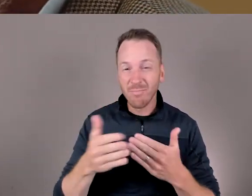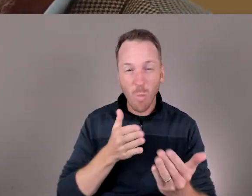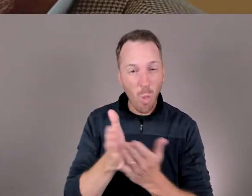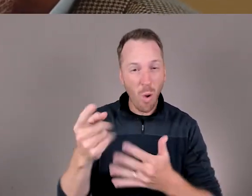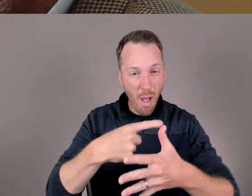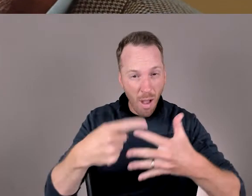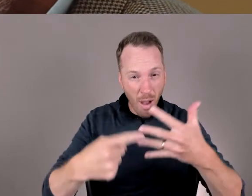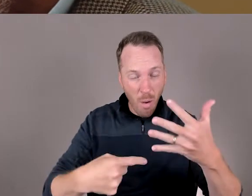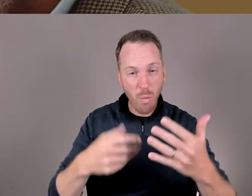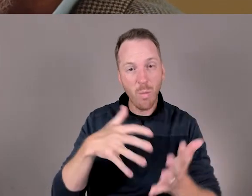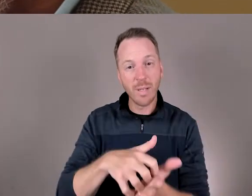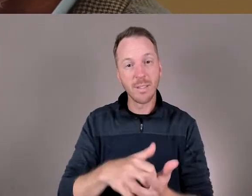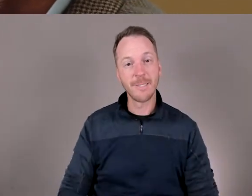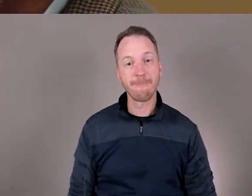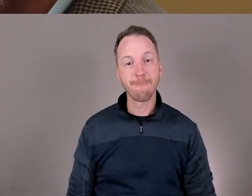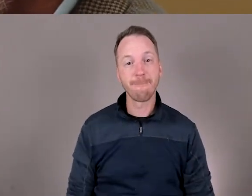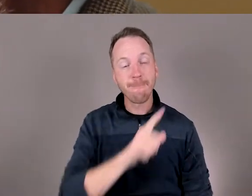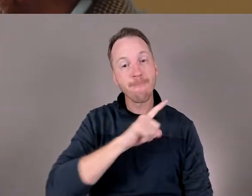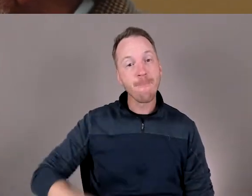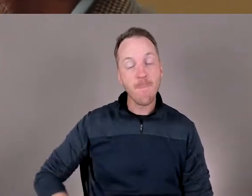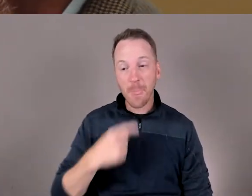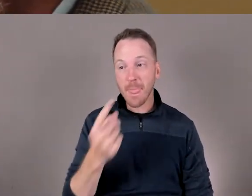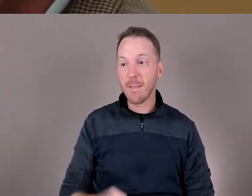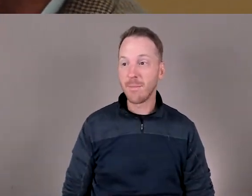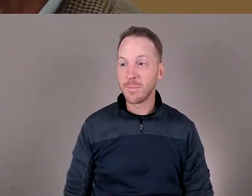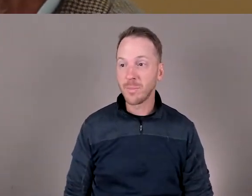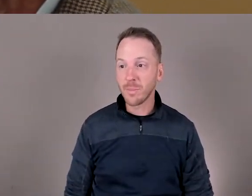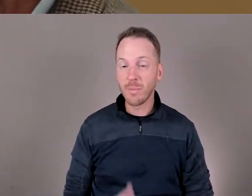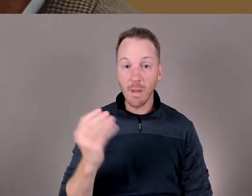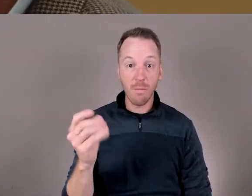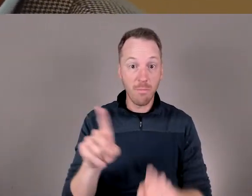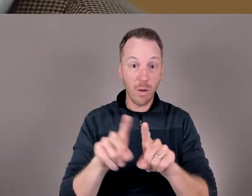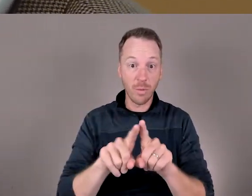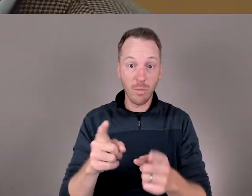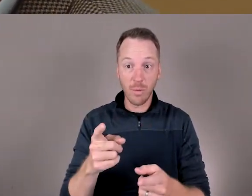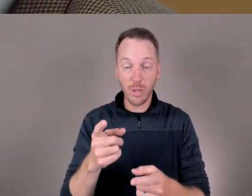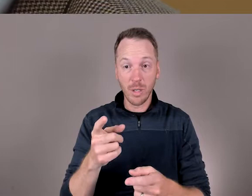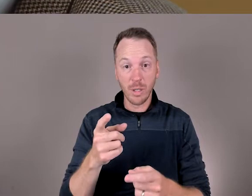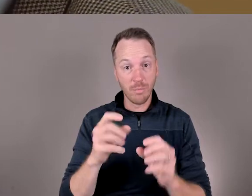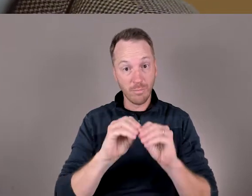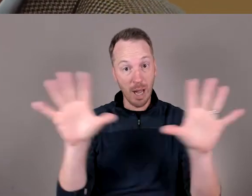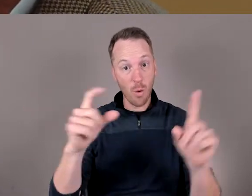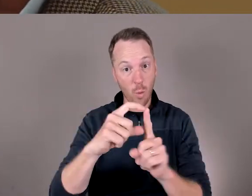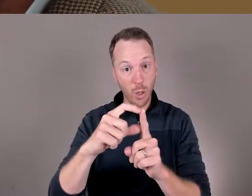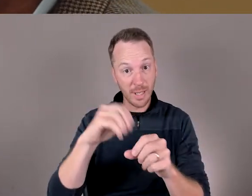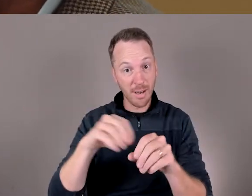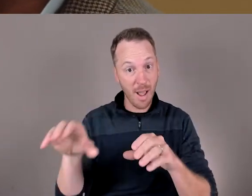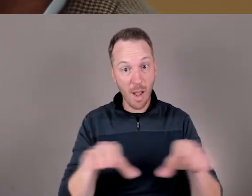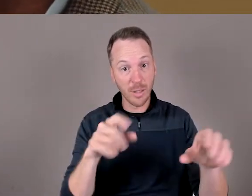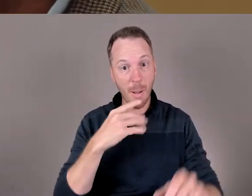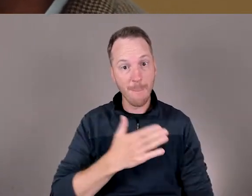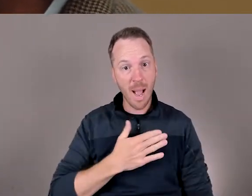weaknesses. The Lord said to him, and certainly expressed these words in action,